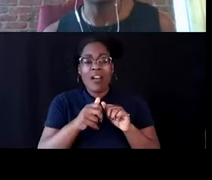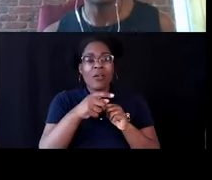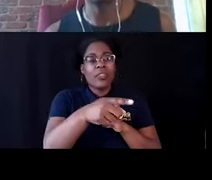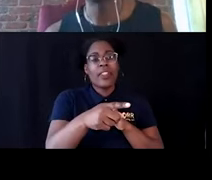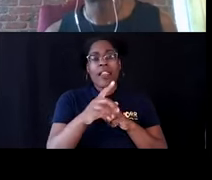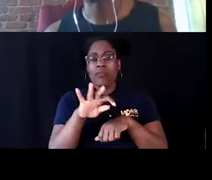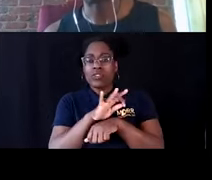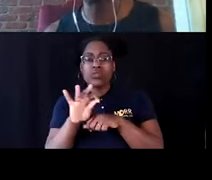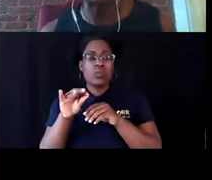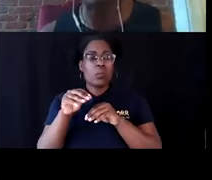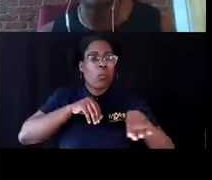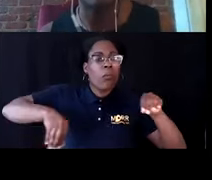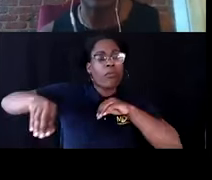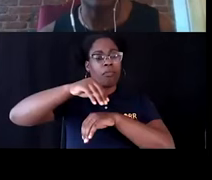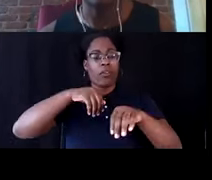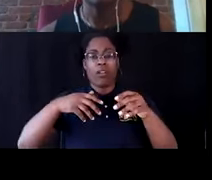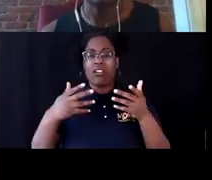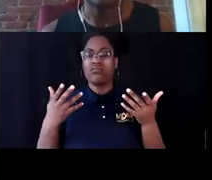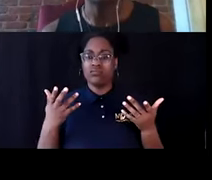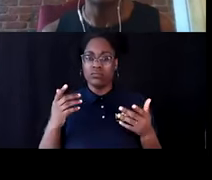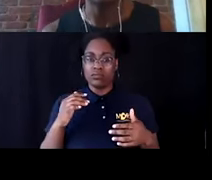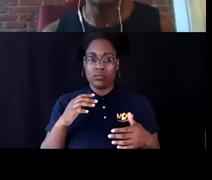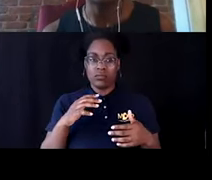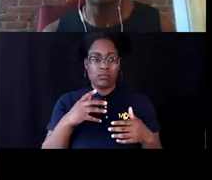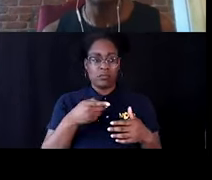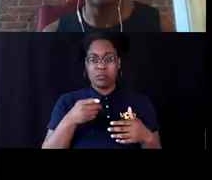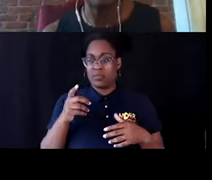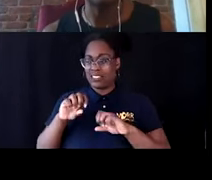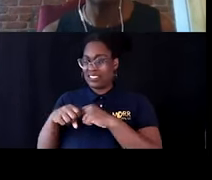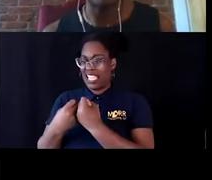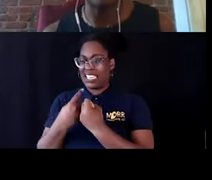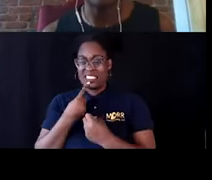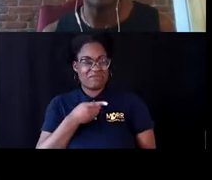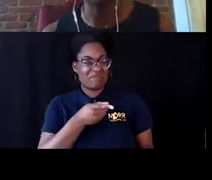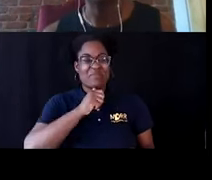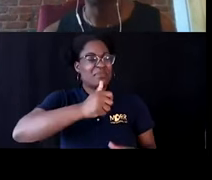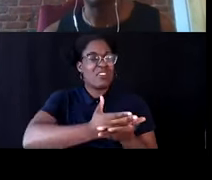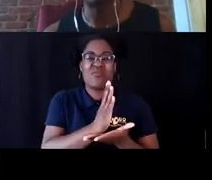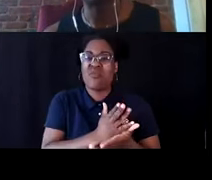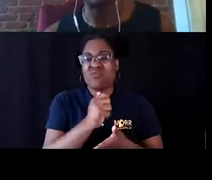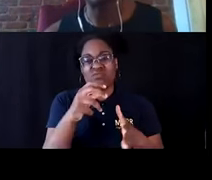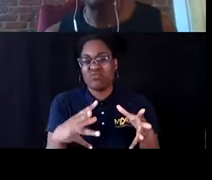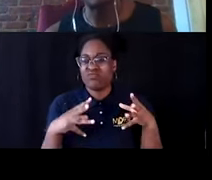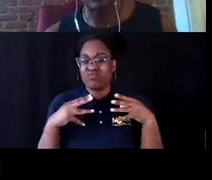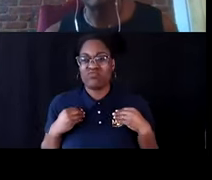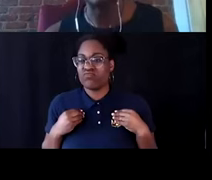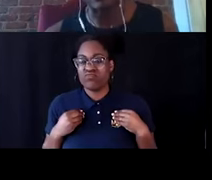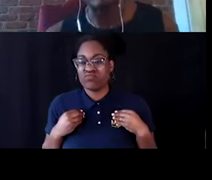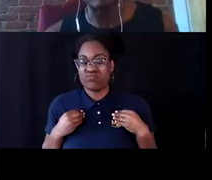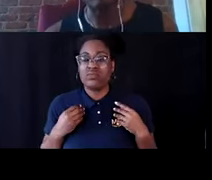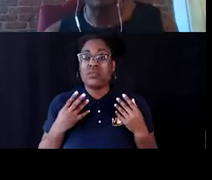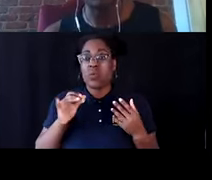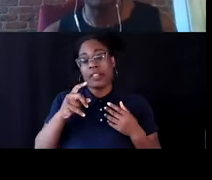is determined to be bad for society. And so in many ways also applies to transphobia